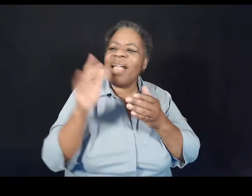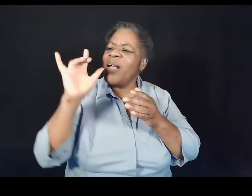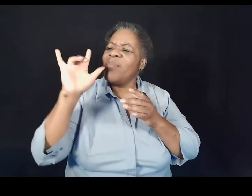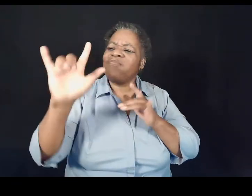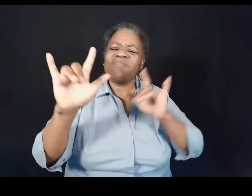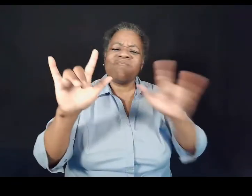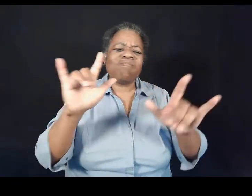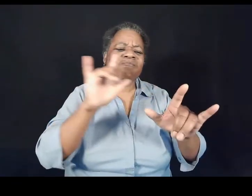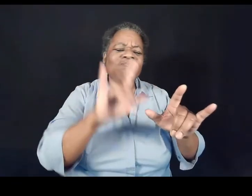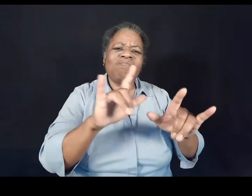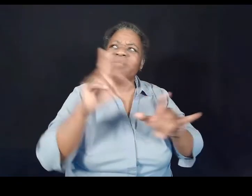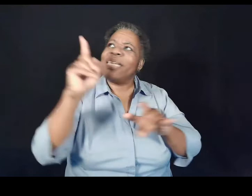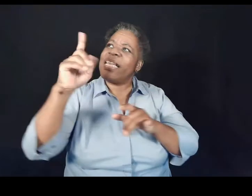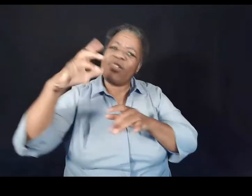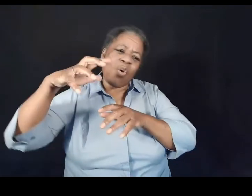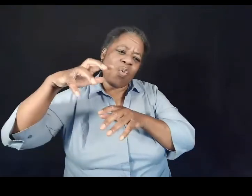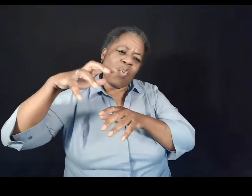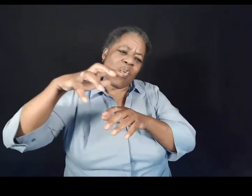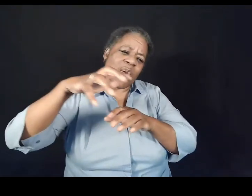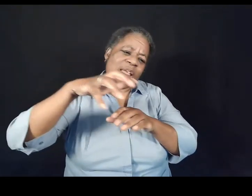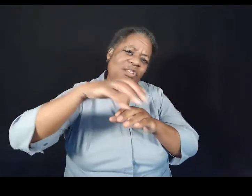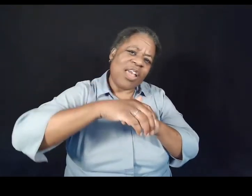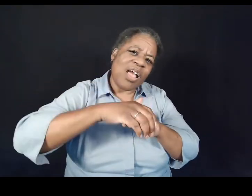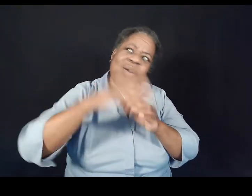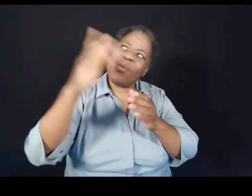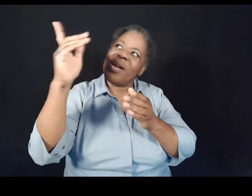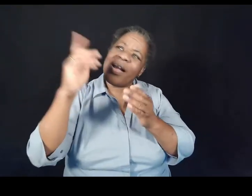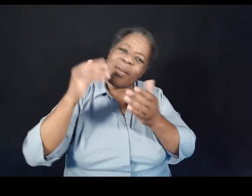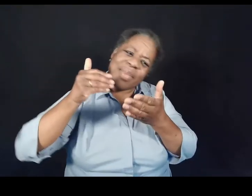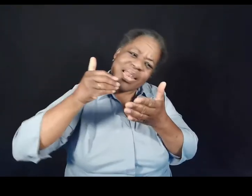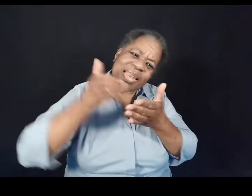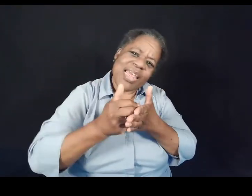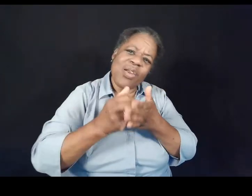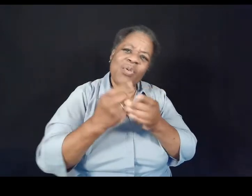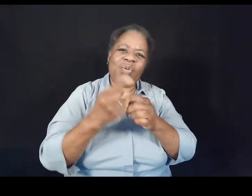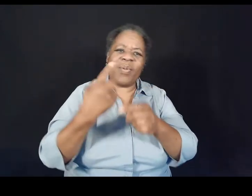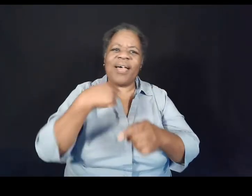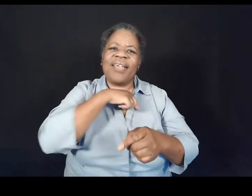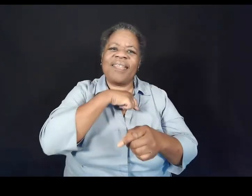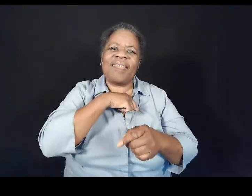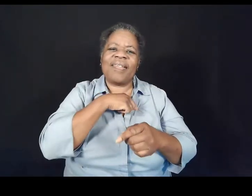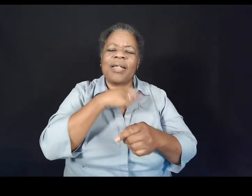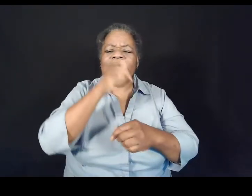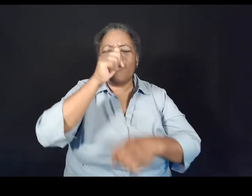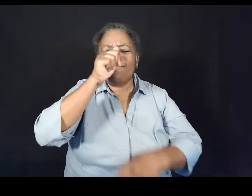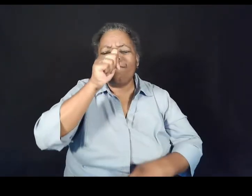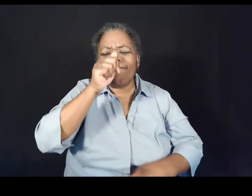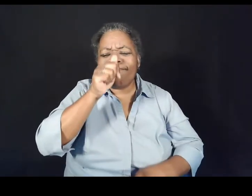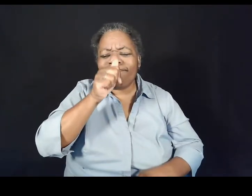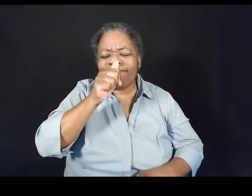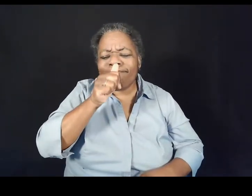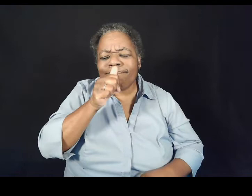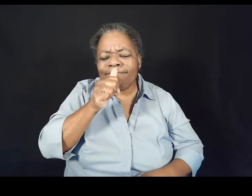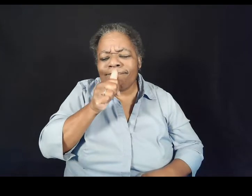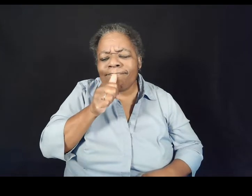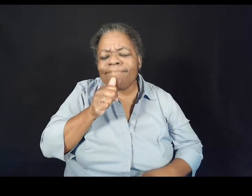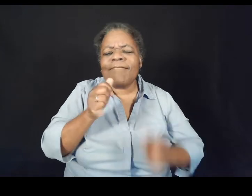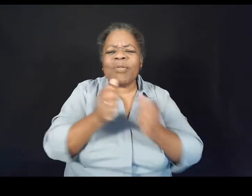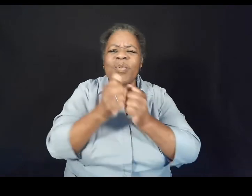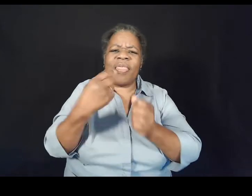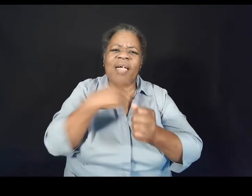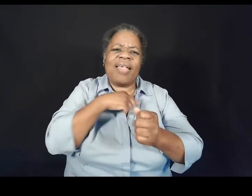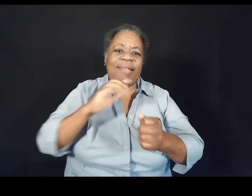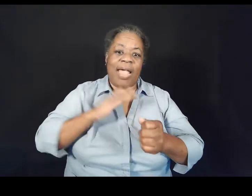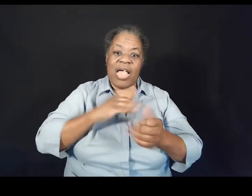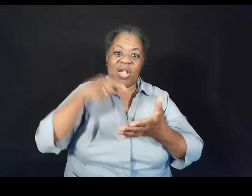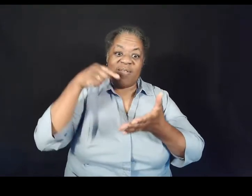us. He's come near to us, been patient with us, paid our debt, forgiven